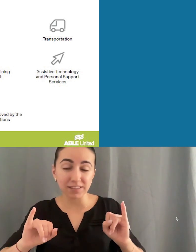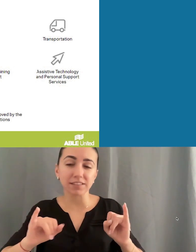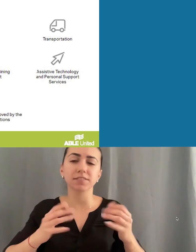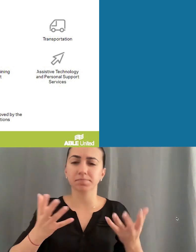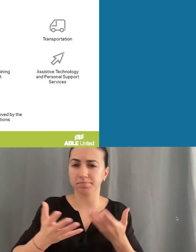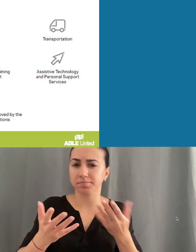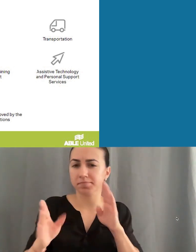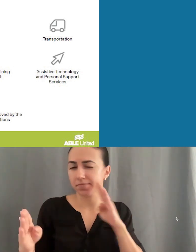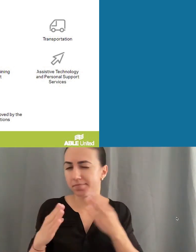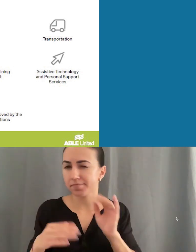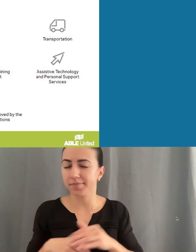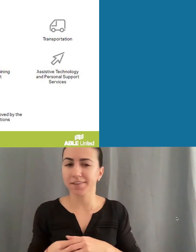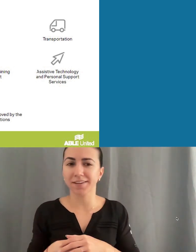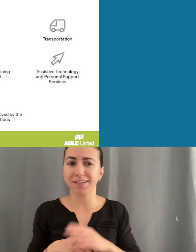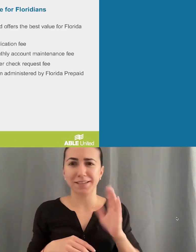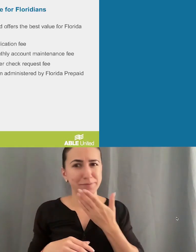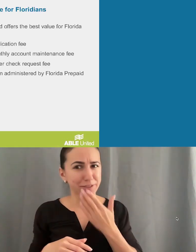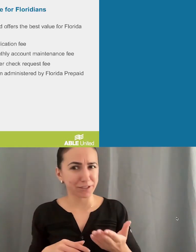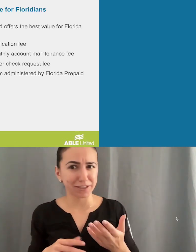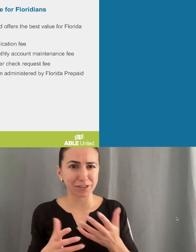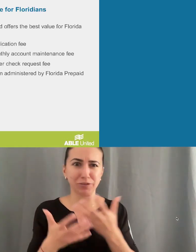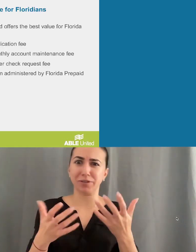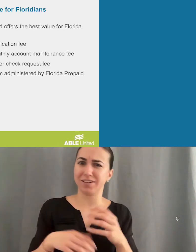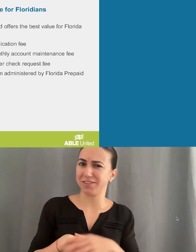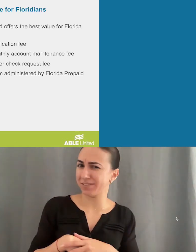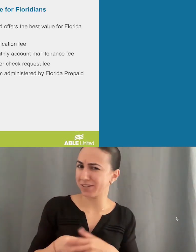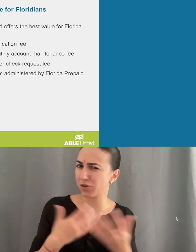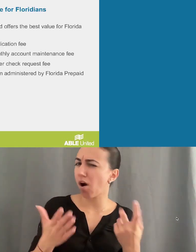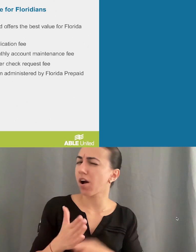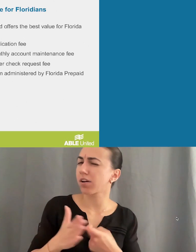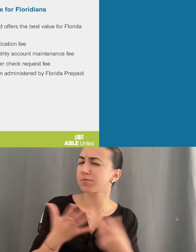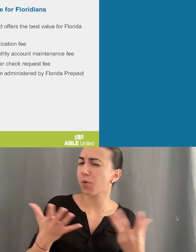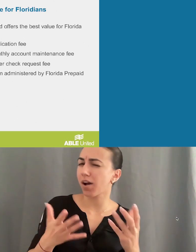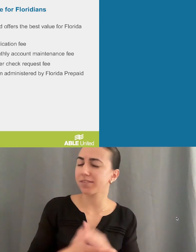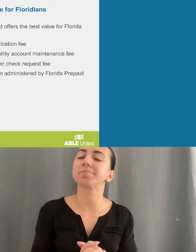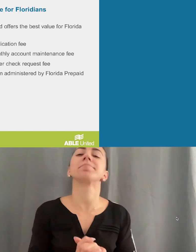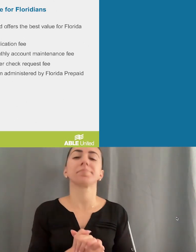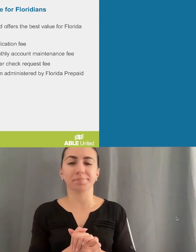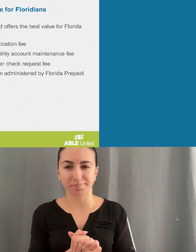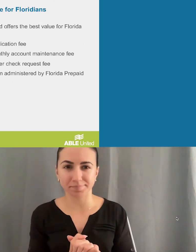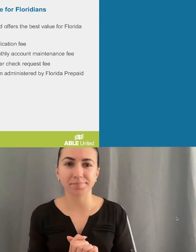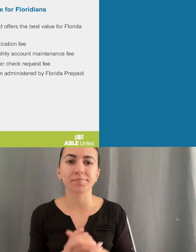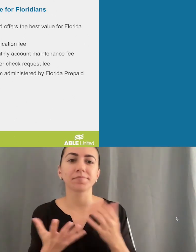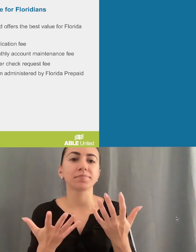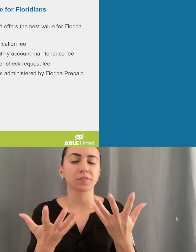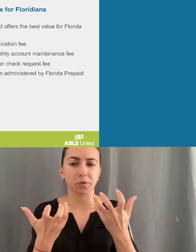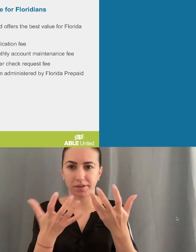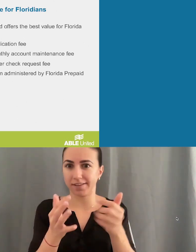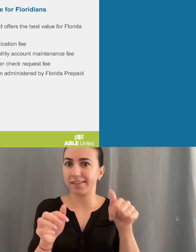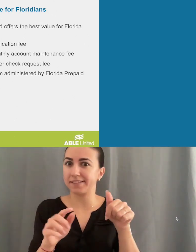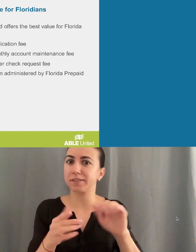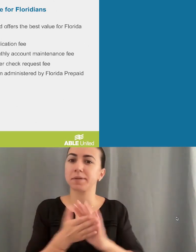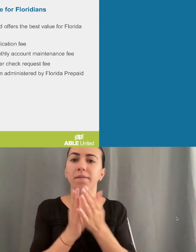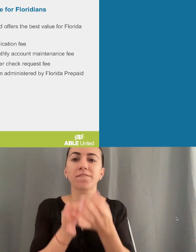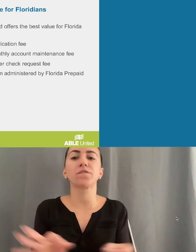life? Sounds too good to be true, so people want to know, what is this going to cost? And the great thing is we really want to make this a free program